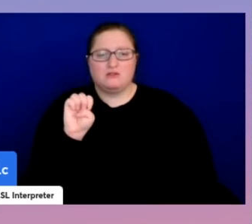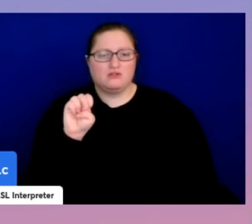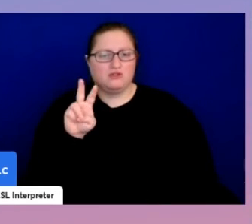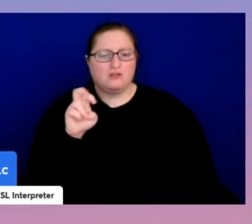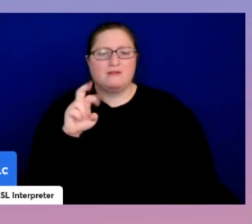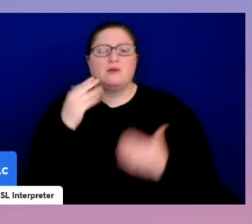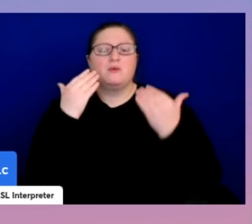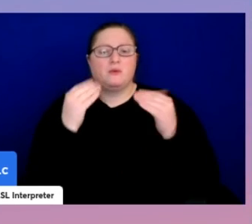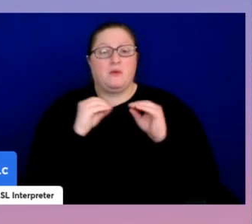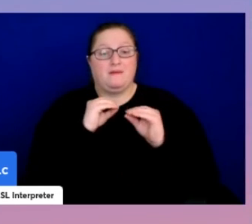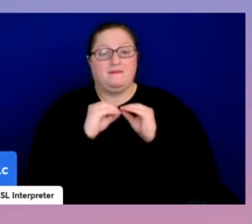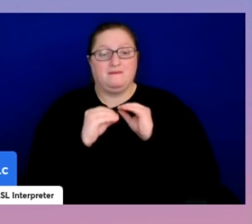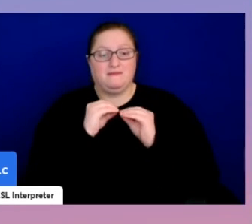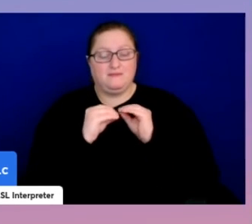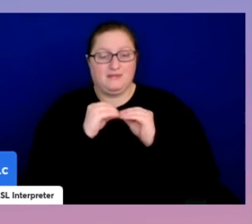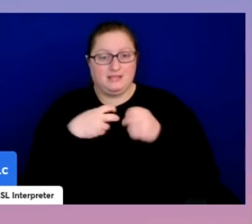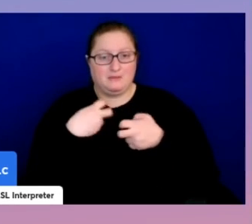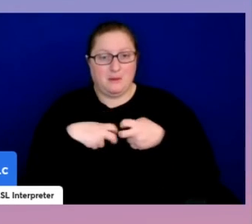problem first.